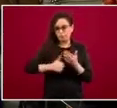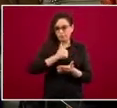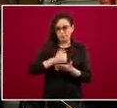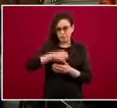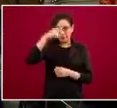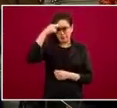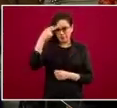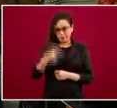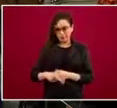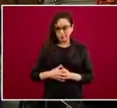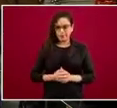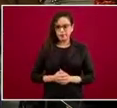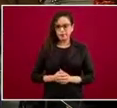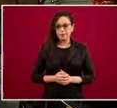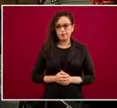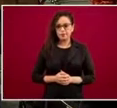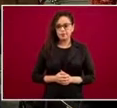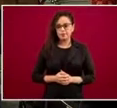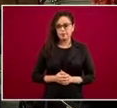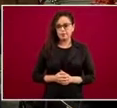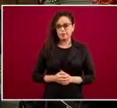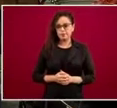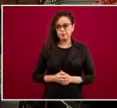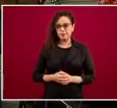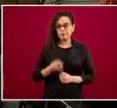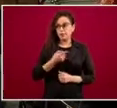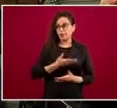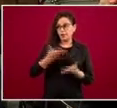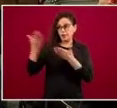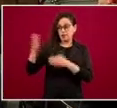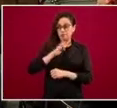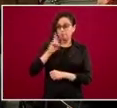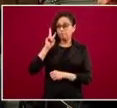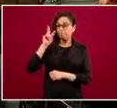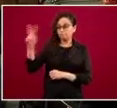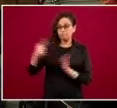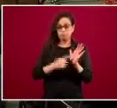mobility rates in Mexico City.